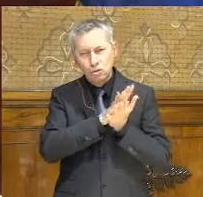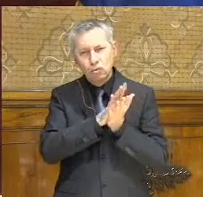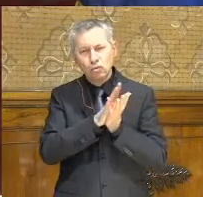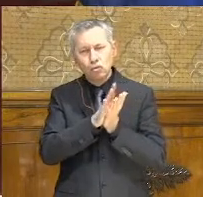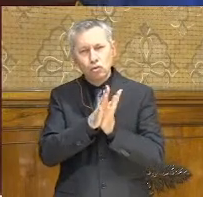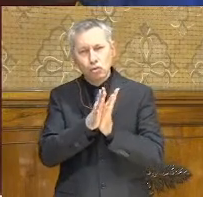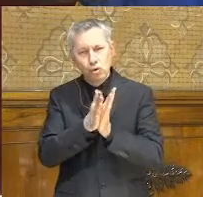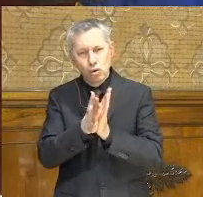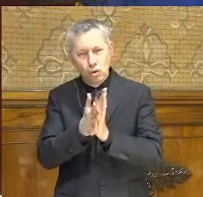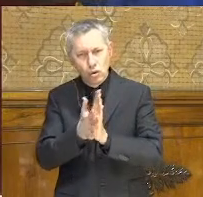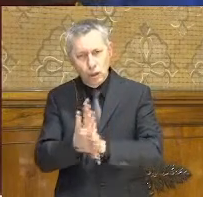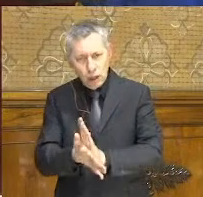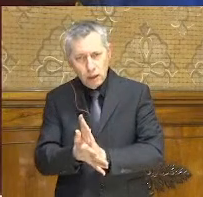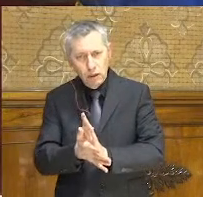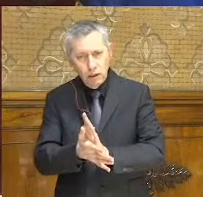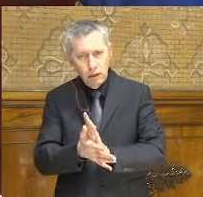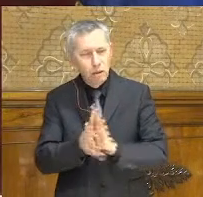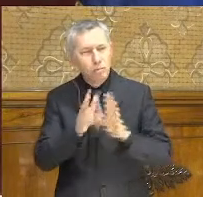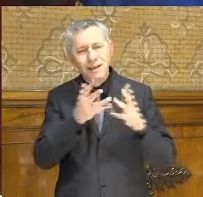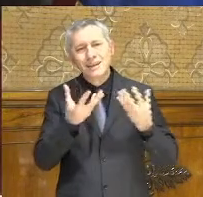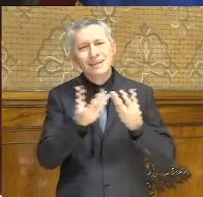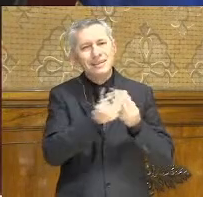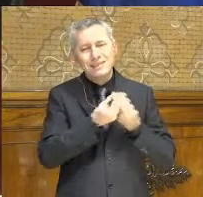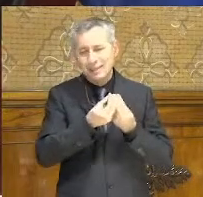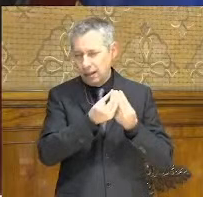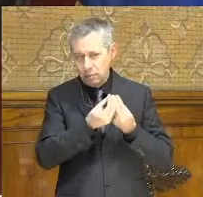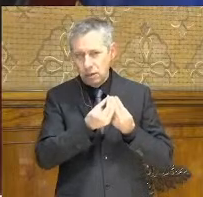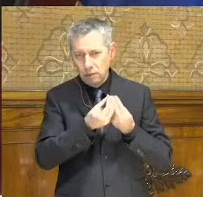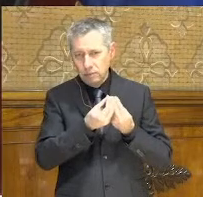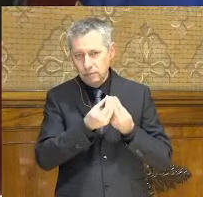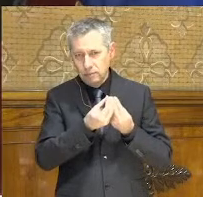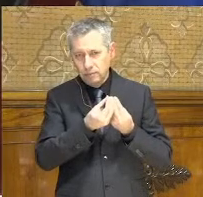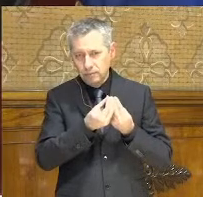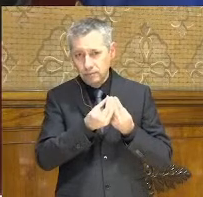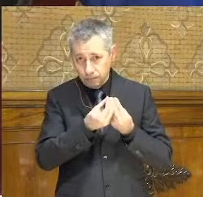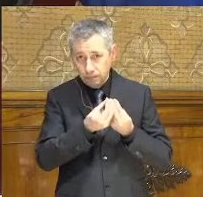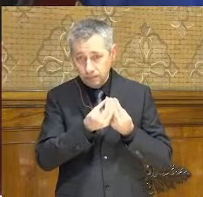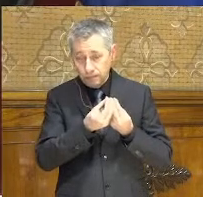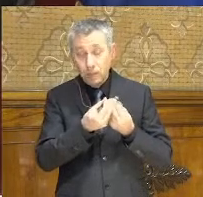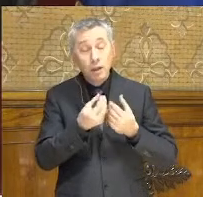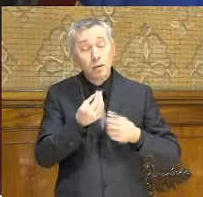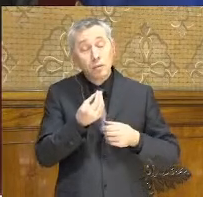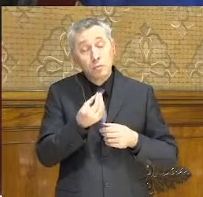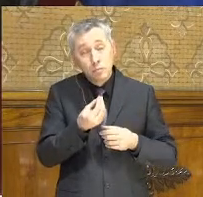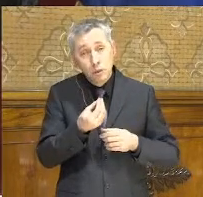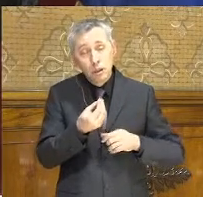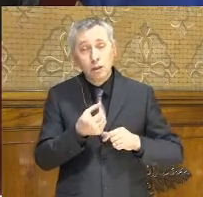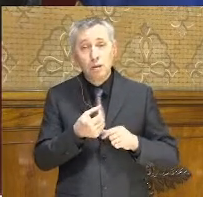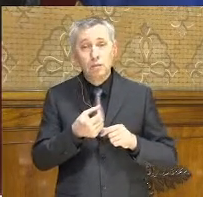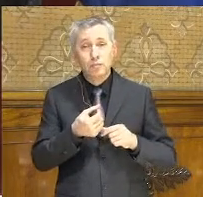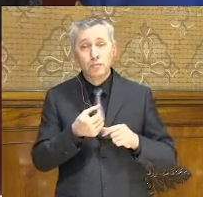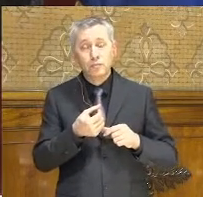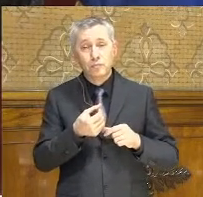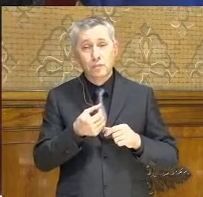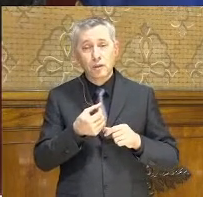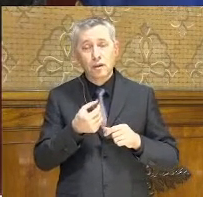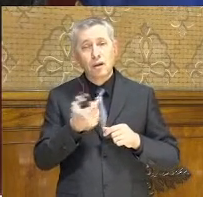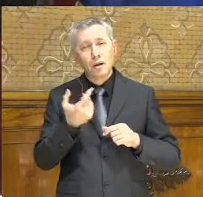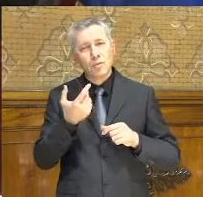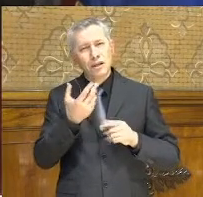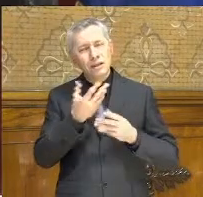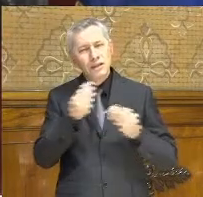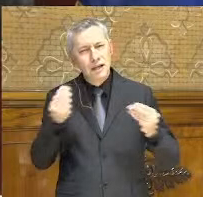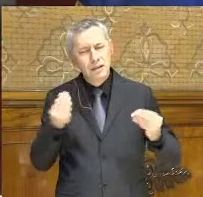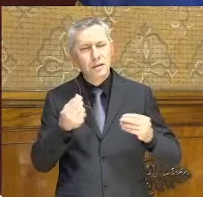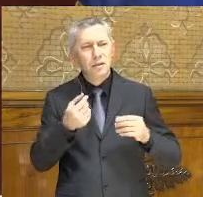the main, while themselves seeing themselves as the proponents of liberalism.